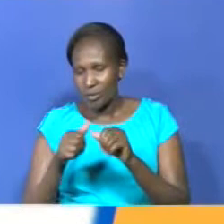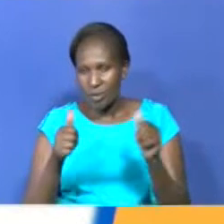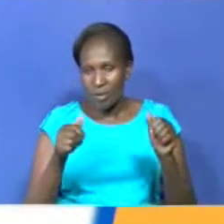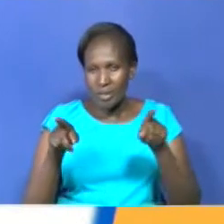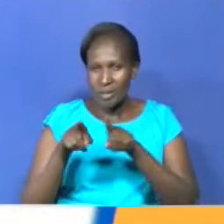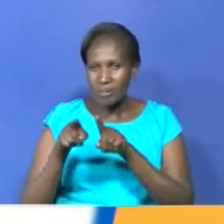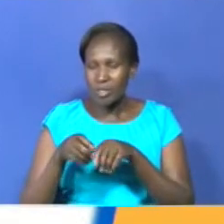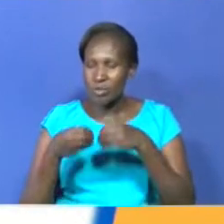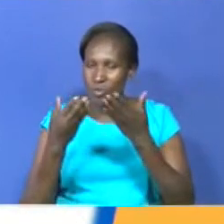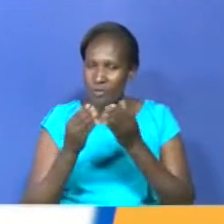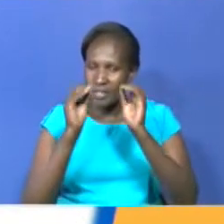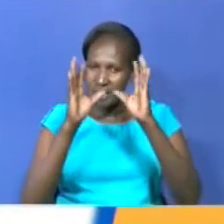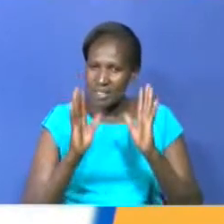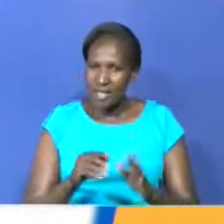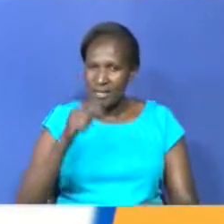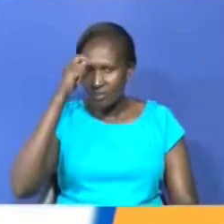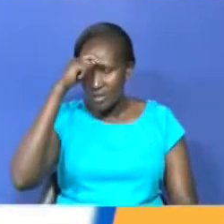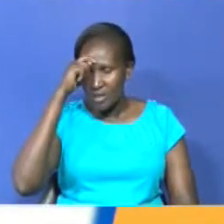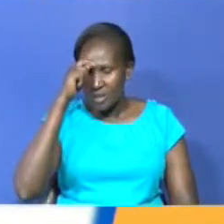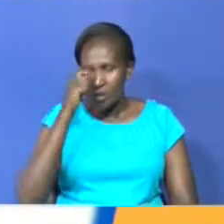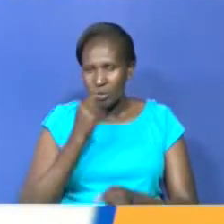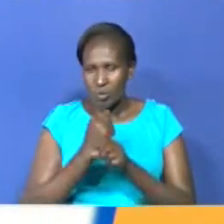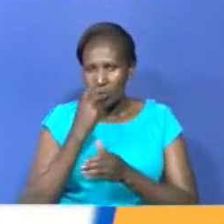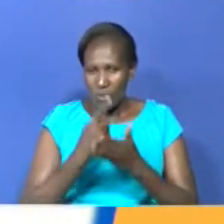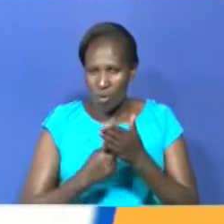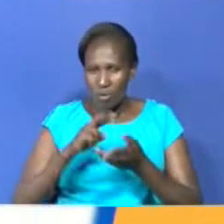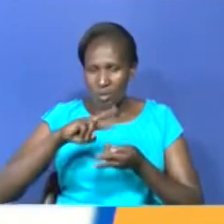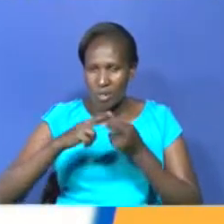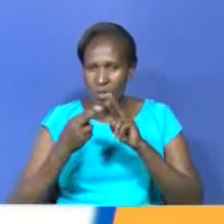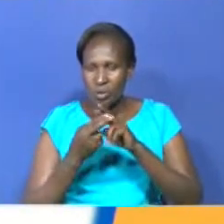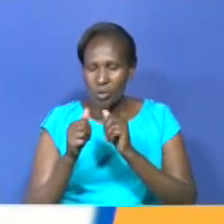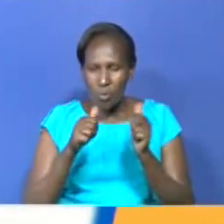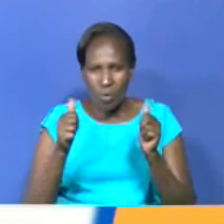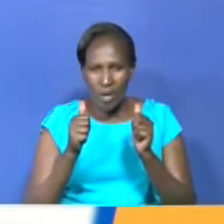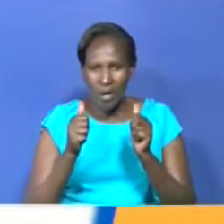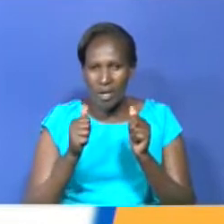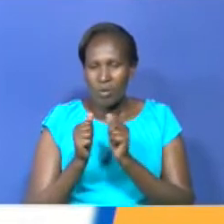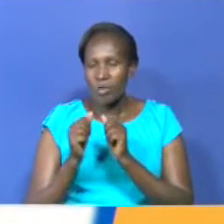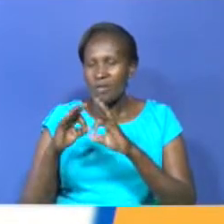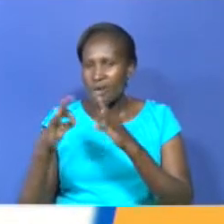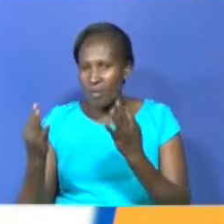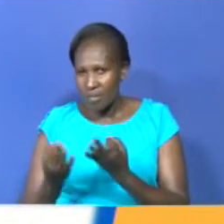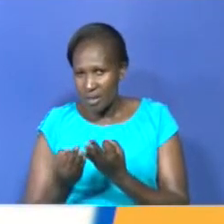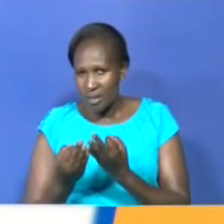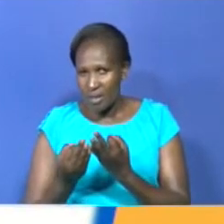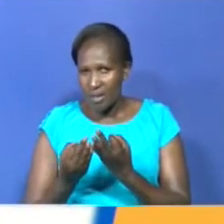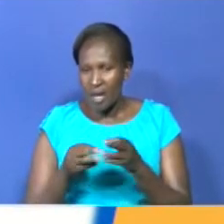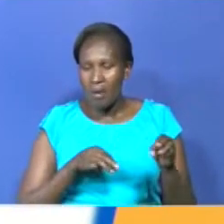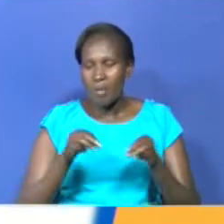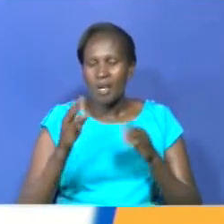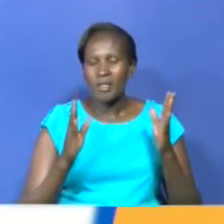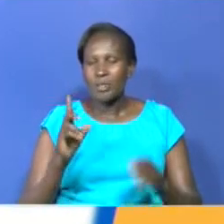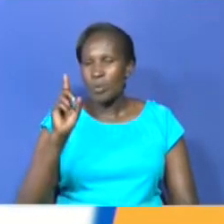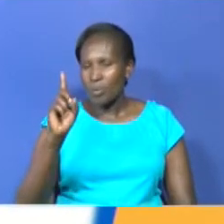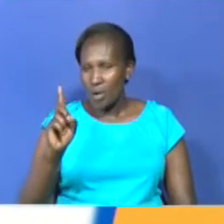na kuwapa walimu hawa maarifa ya kudumisha uhusiano mwema na wanafunzi na jamii kwa jumla. So an academy manager is one